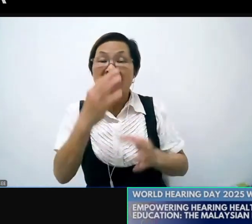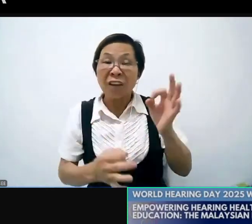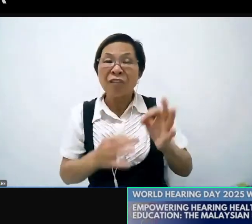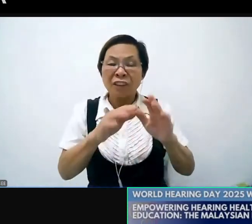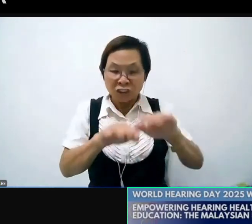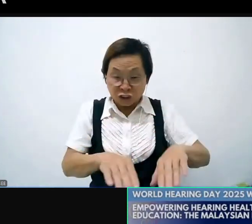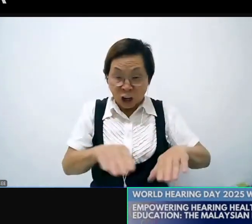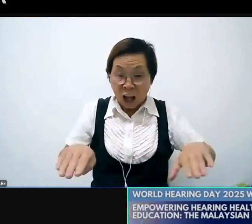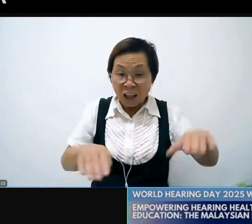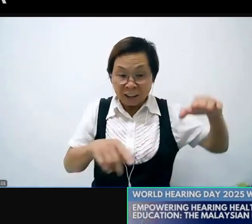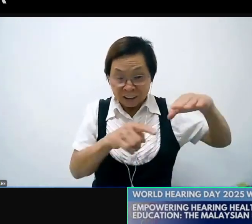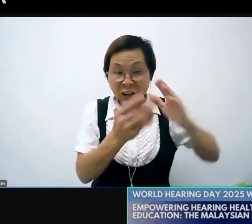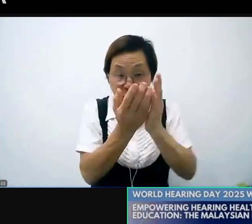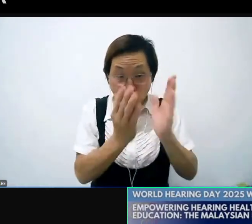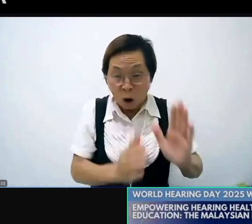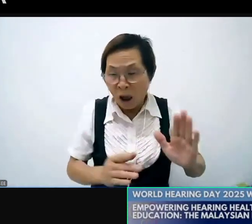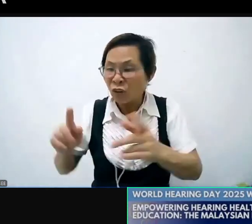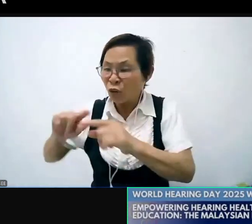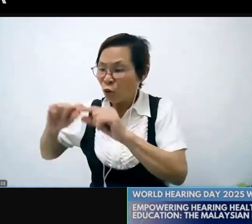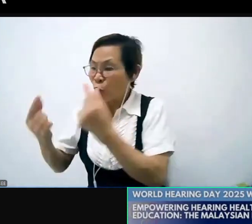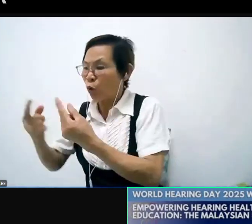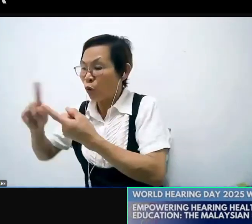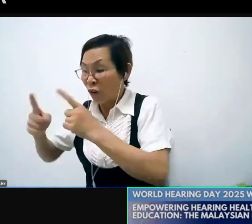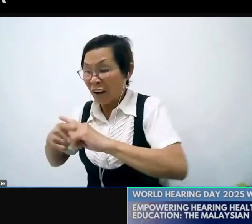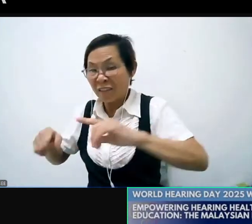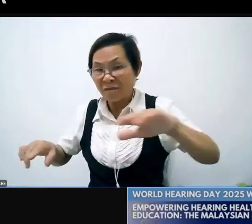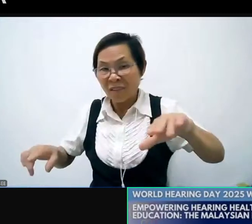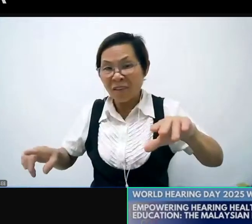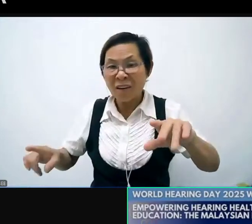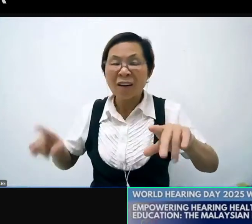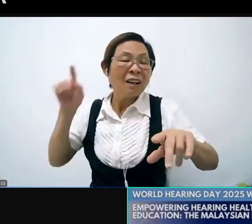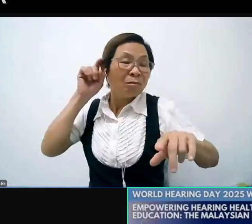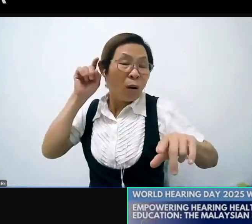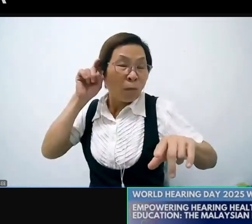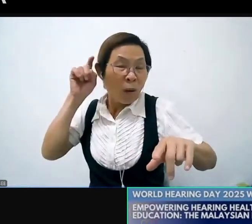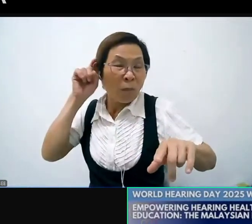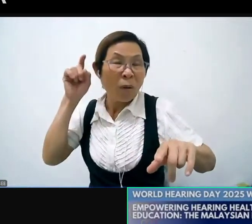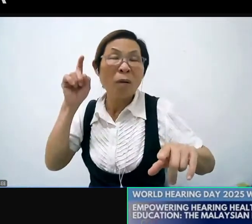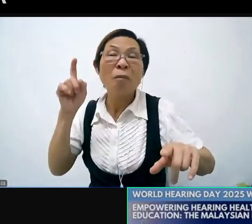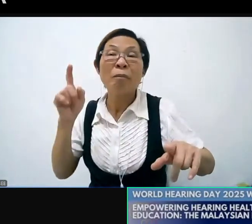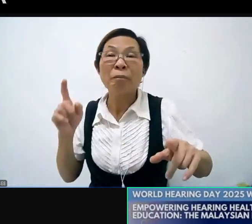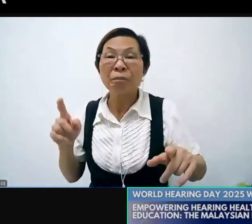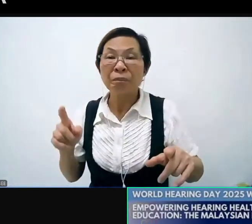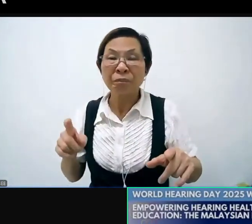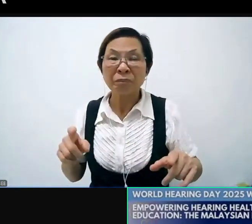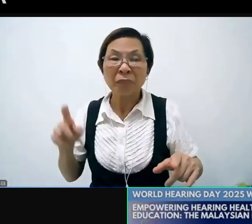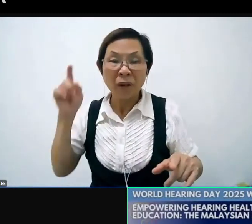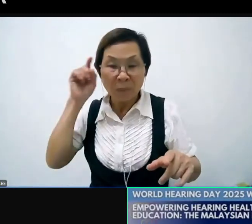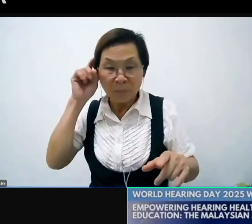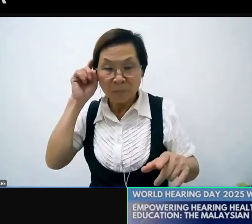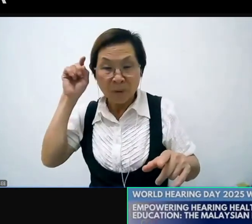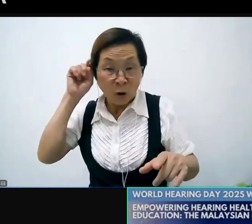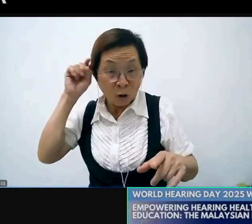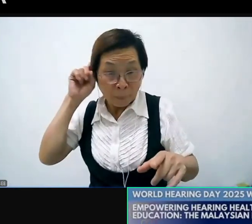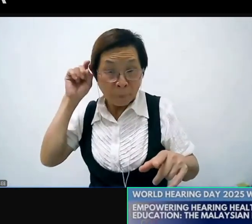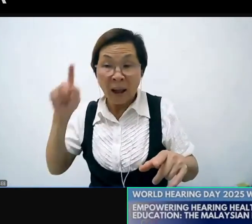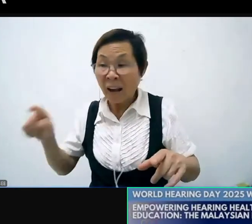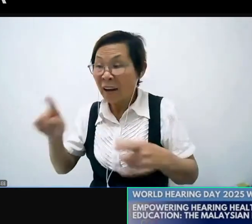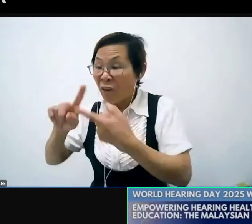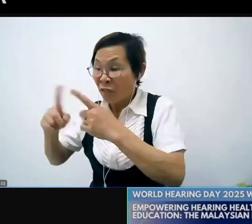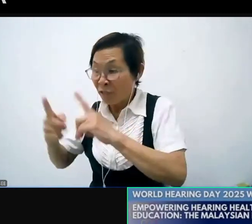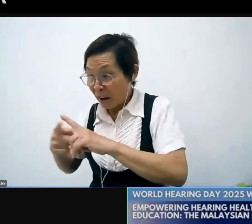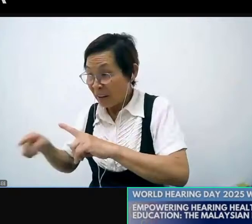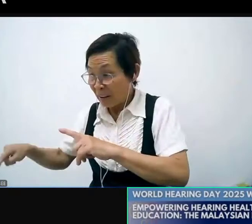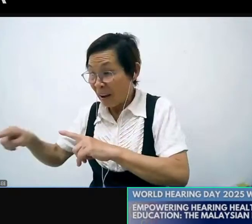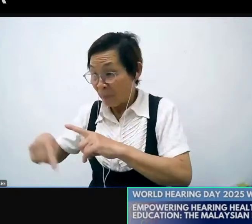playing together, especially those with verbal, with a cochlear implant or hearing aids, they are more happy. They are more